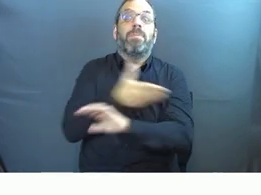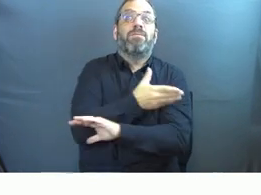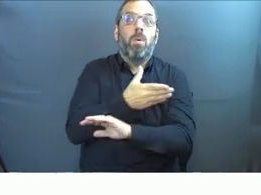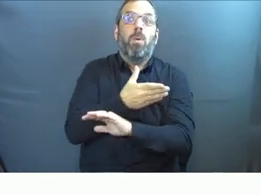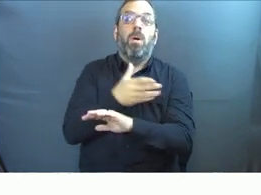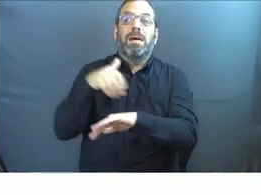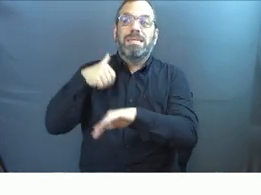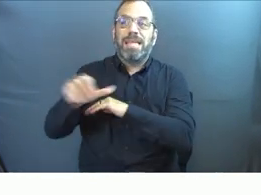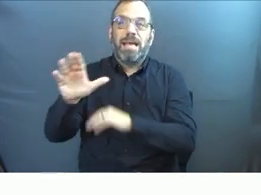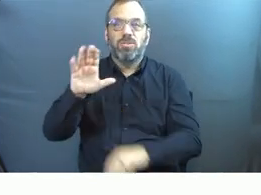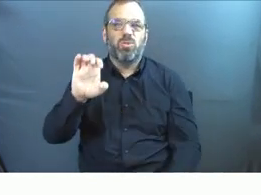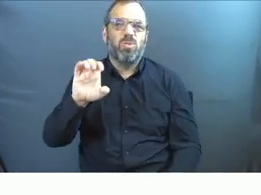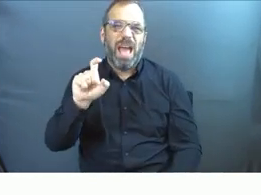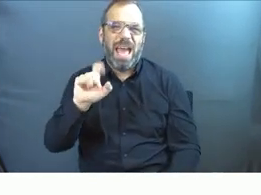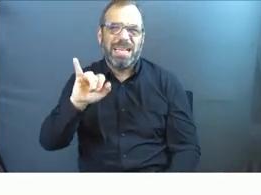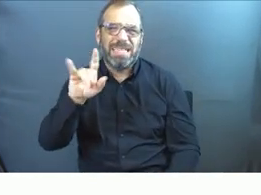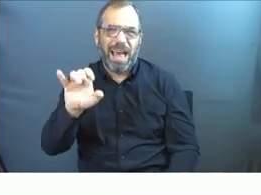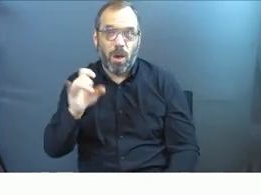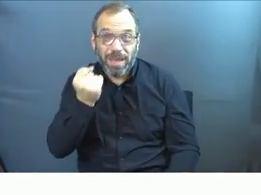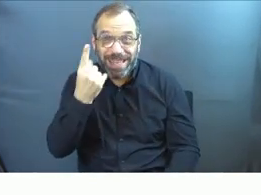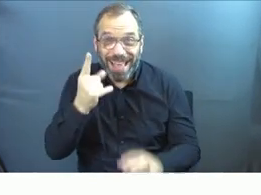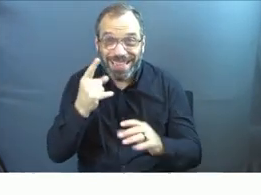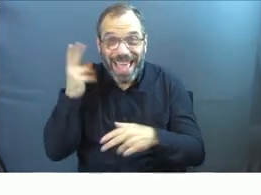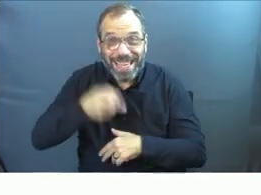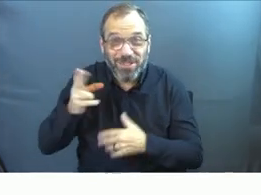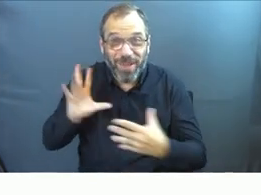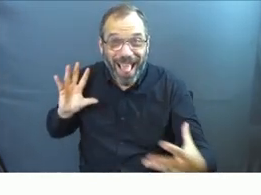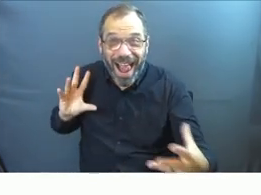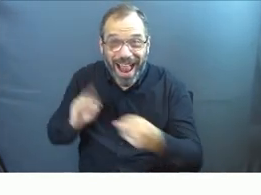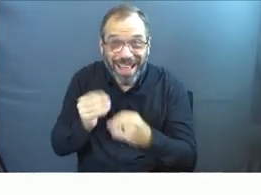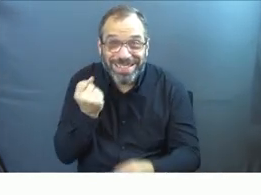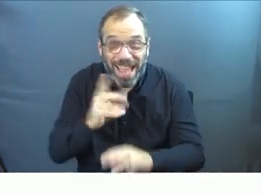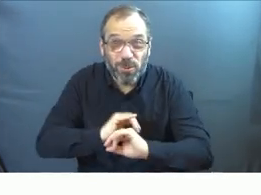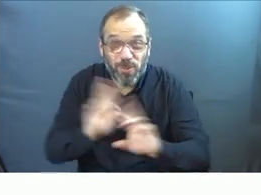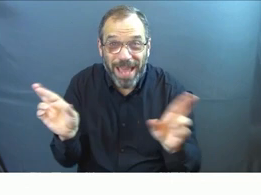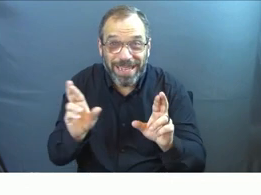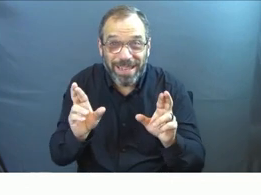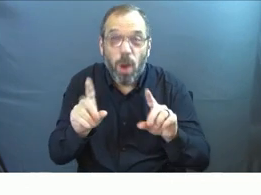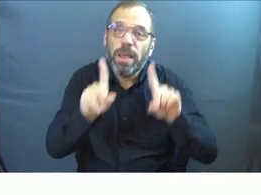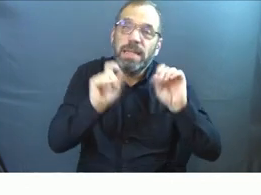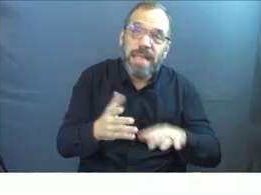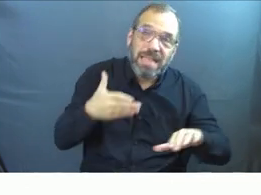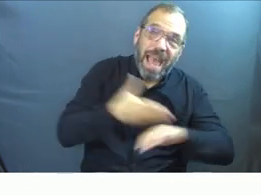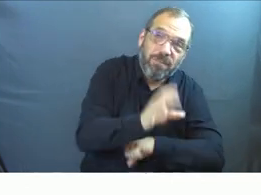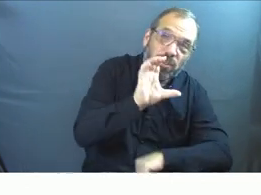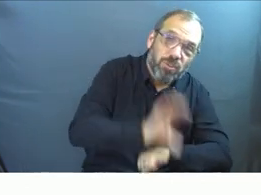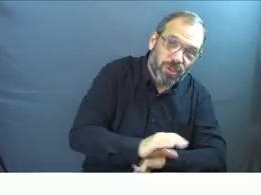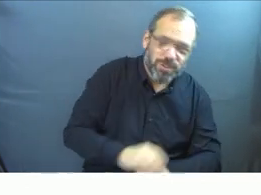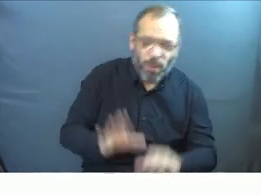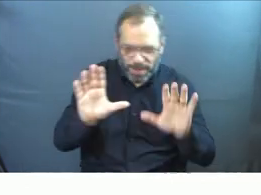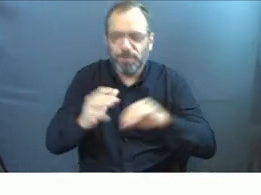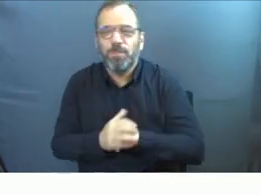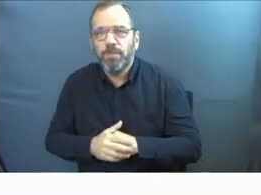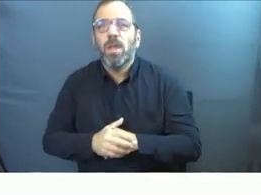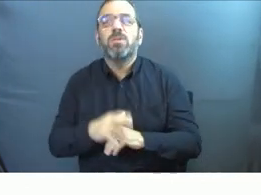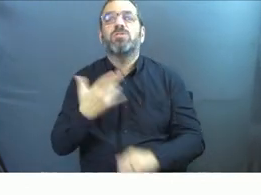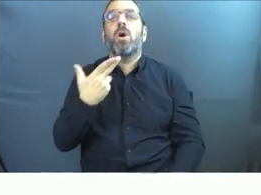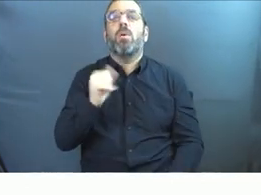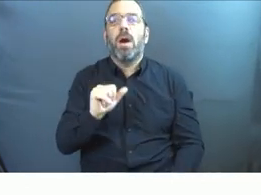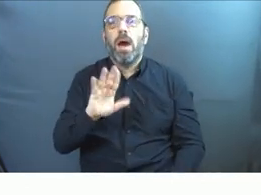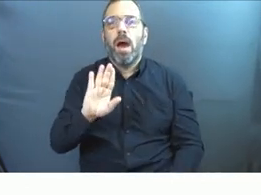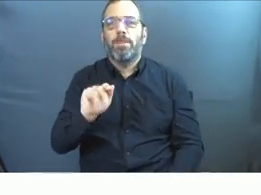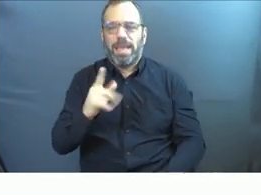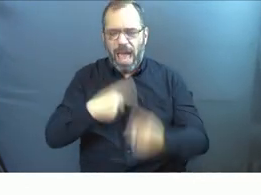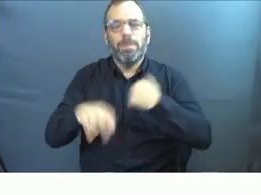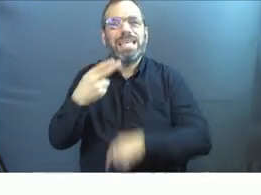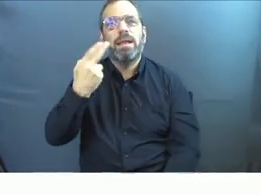go into exile. So is everybody caught up, the history lesson? You're ready for your exam later. That's so good. Okay, so Habakkuk, just a couple